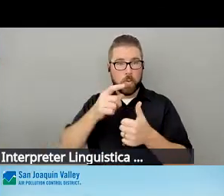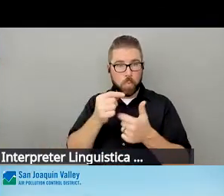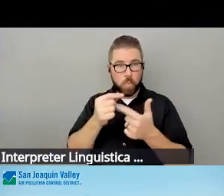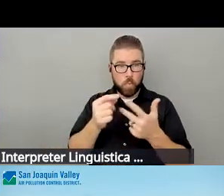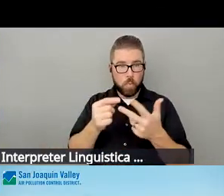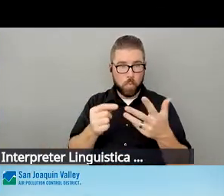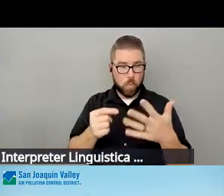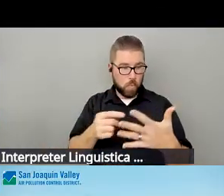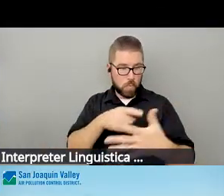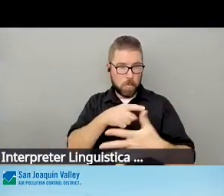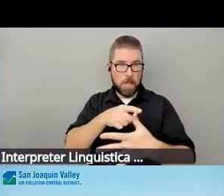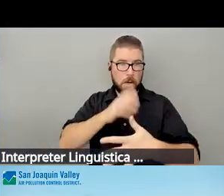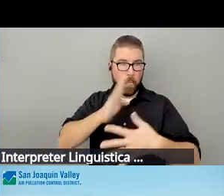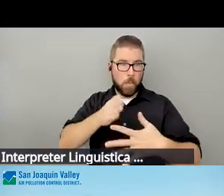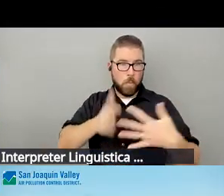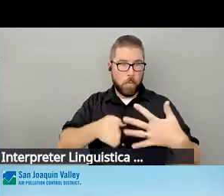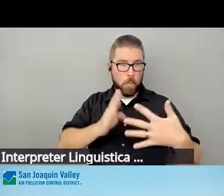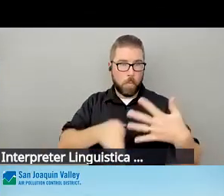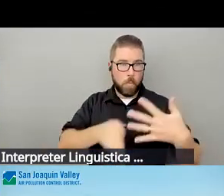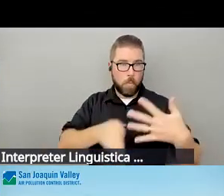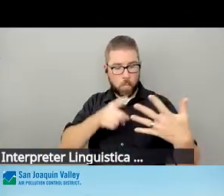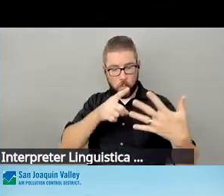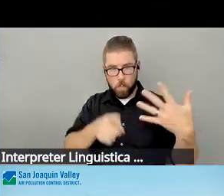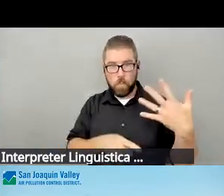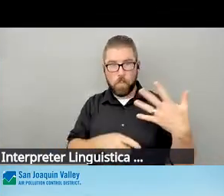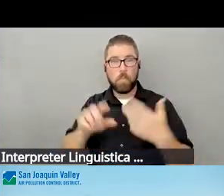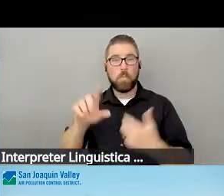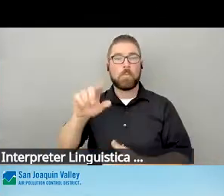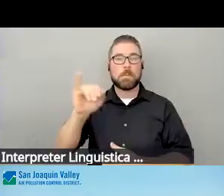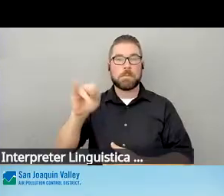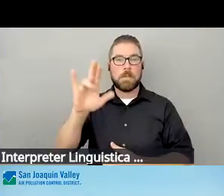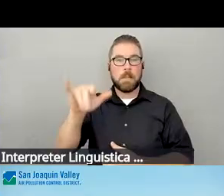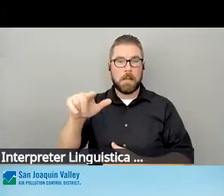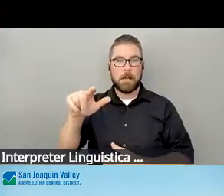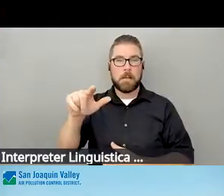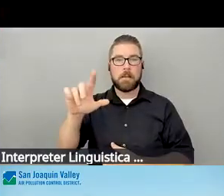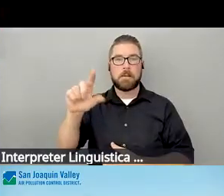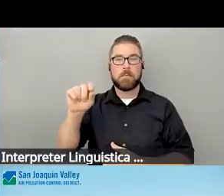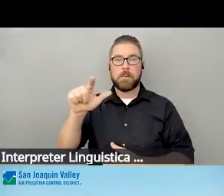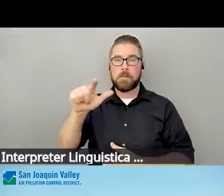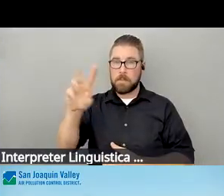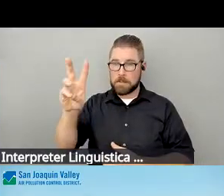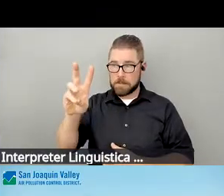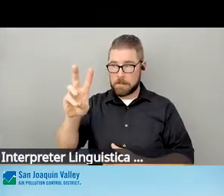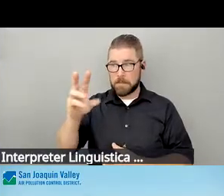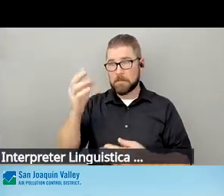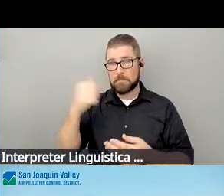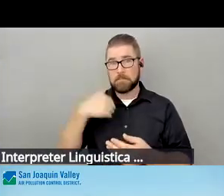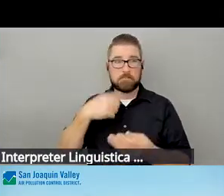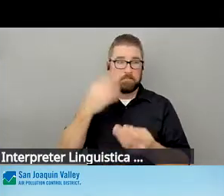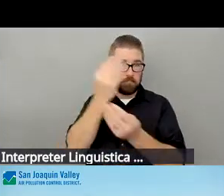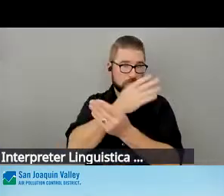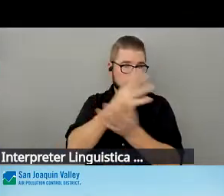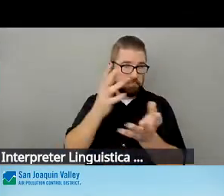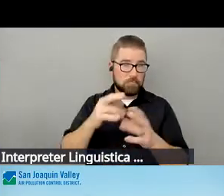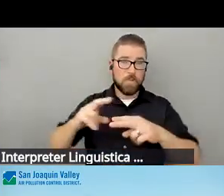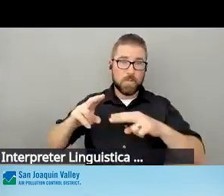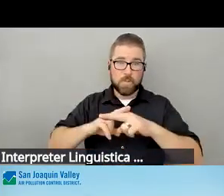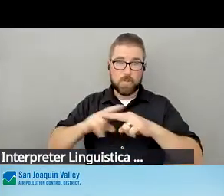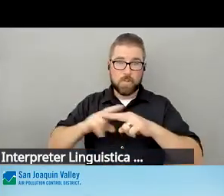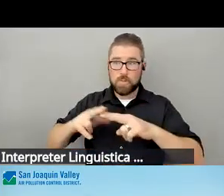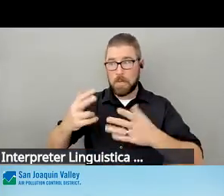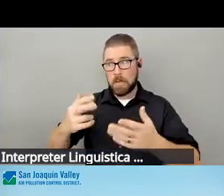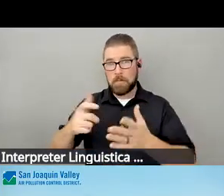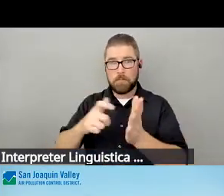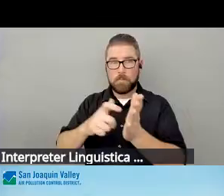again, those drop dead deadlines. I will say locomotives are something that do take a little bit of time, as do trucks and as do some